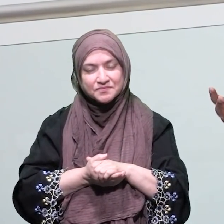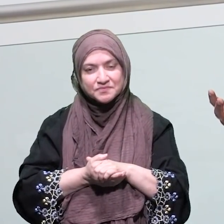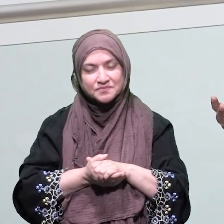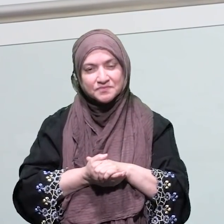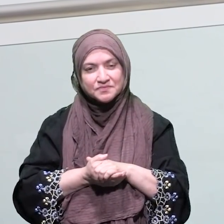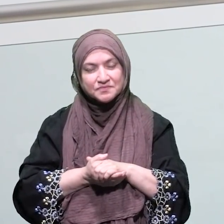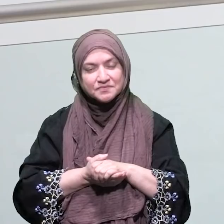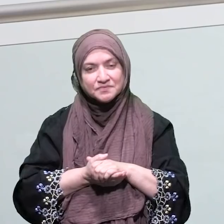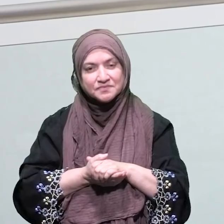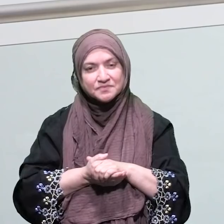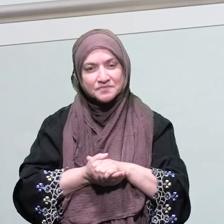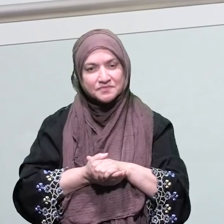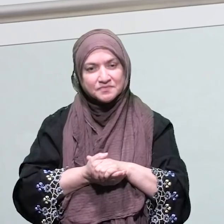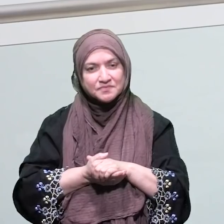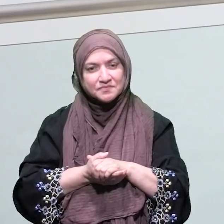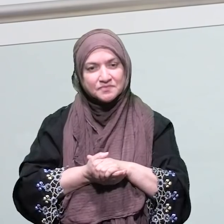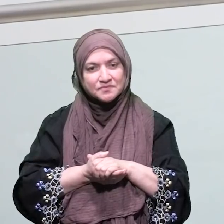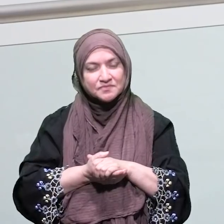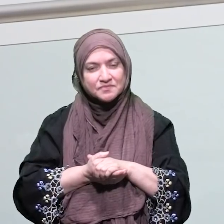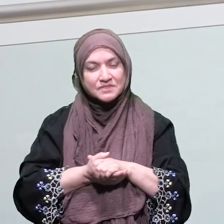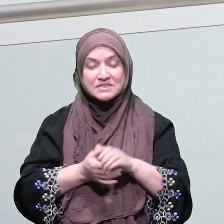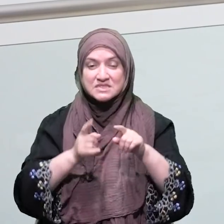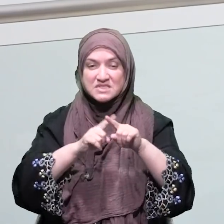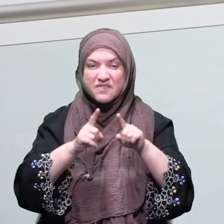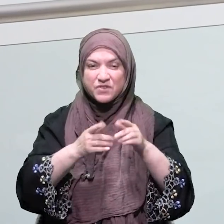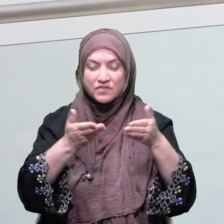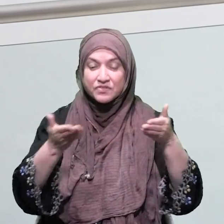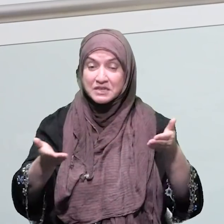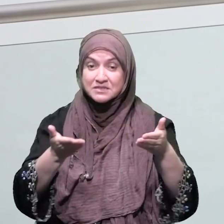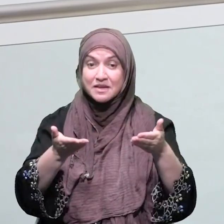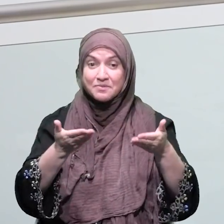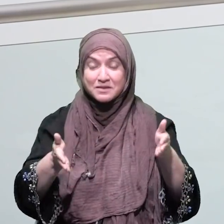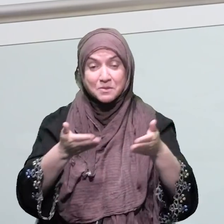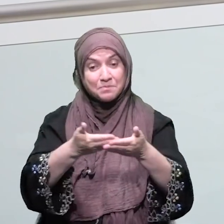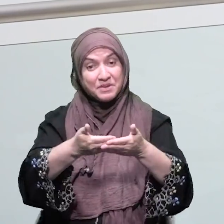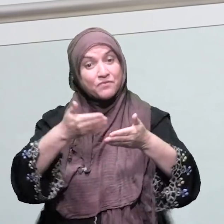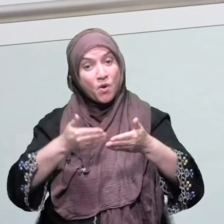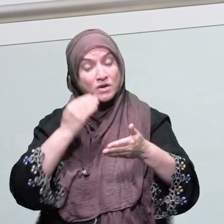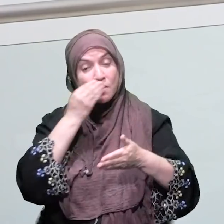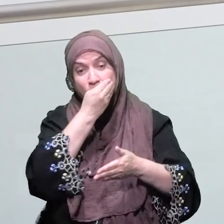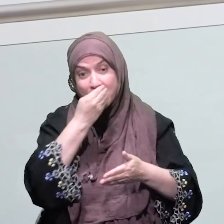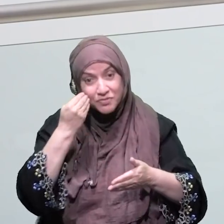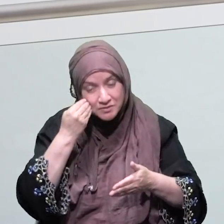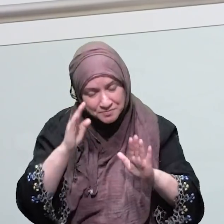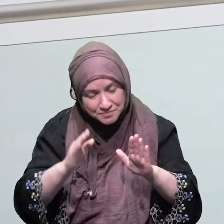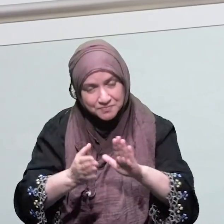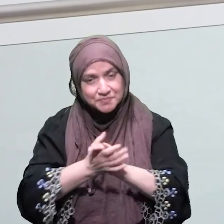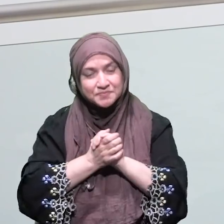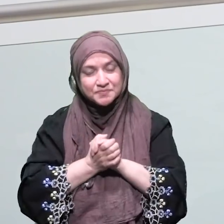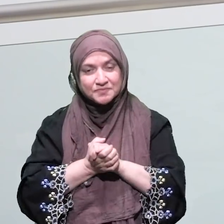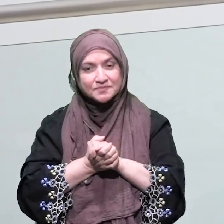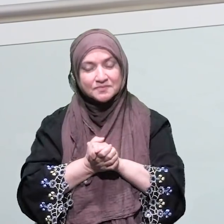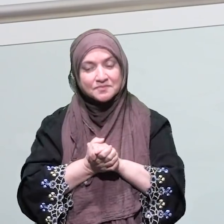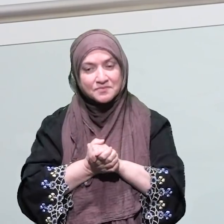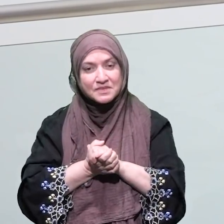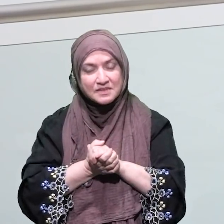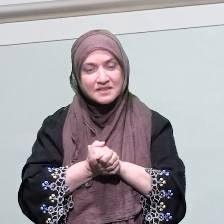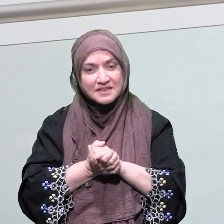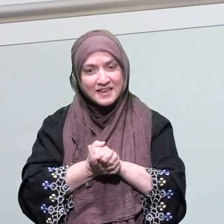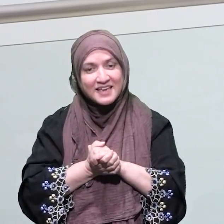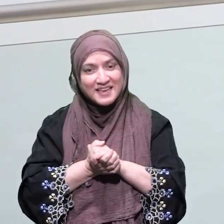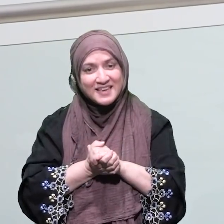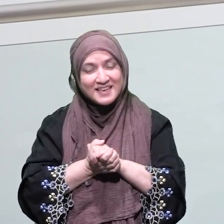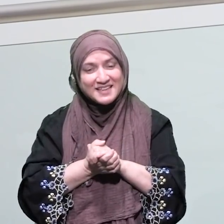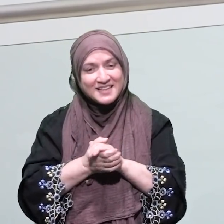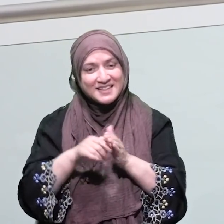before Ramadan. It's like, this is the worst time it could happen, right? This narration. Every time I read it, I think about the imagery of